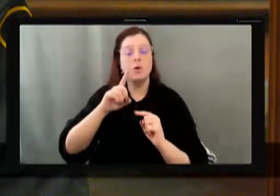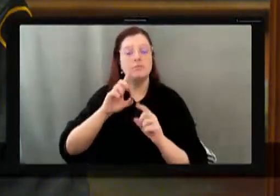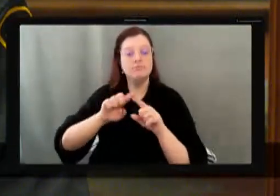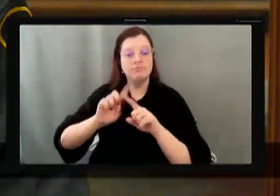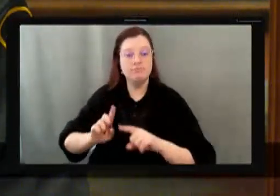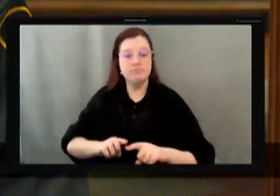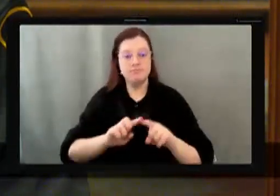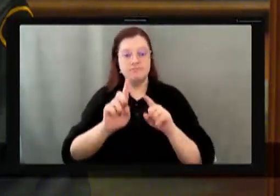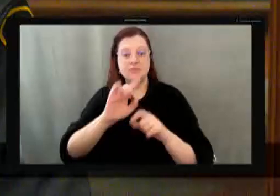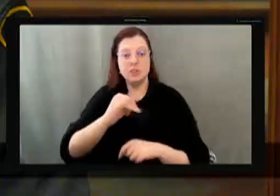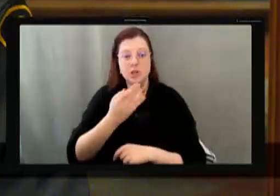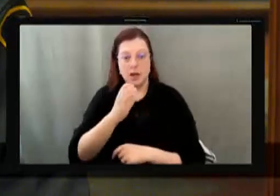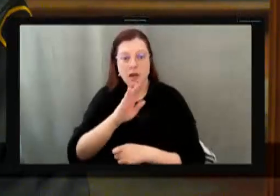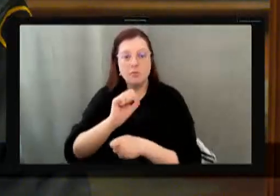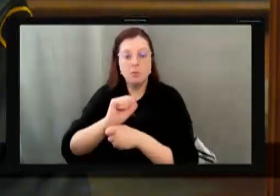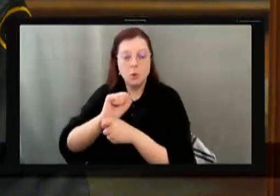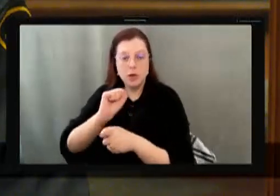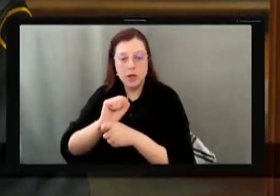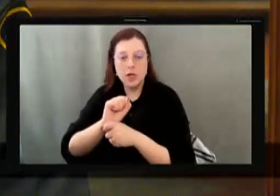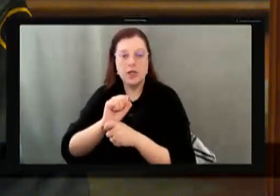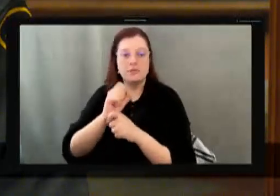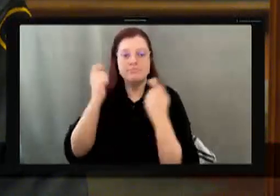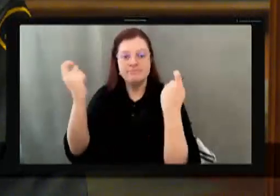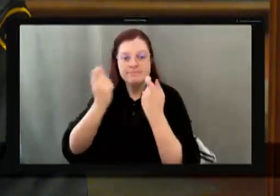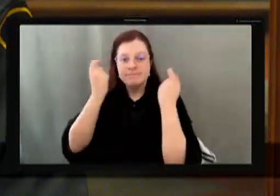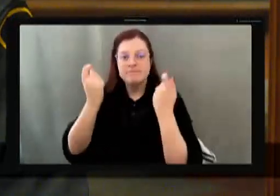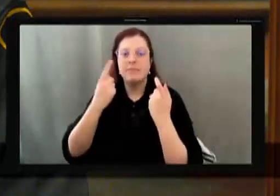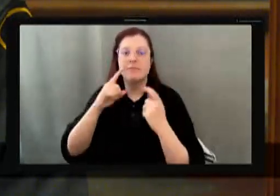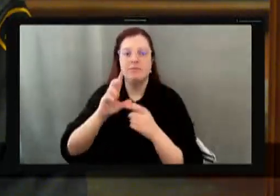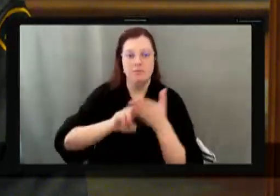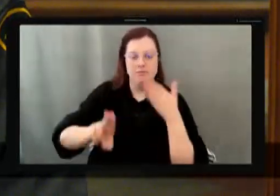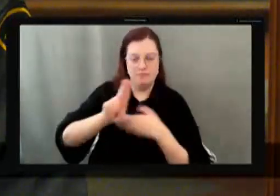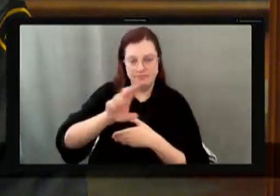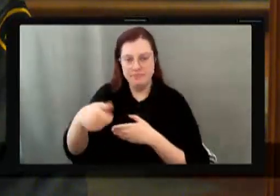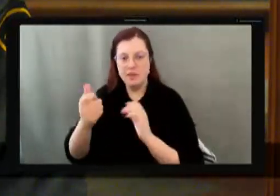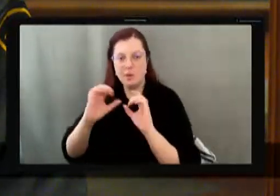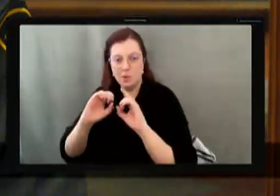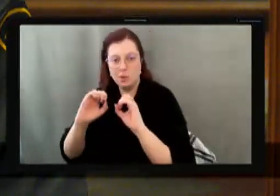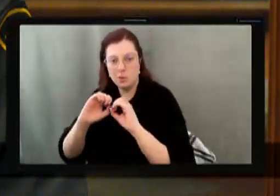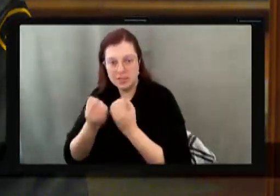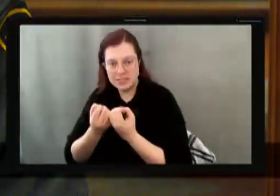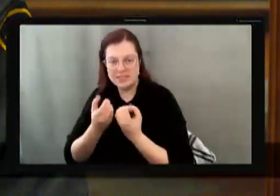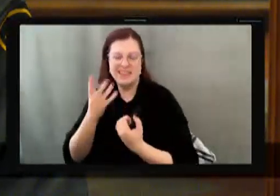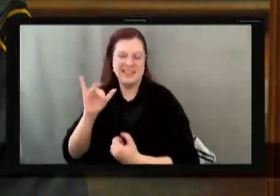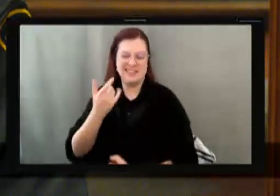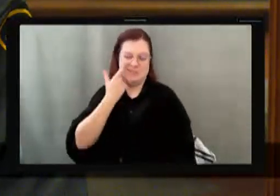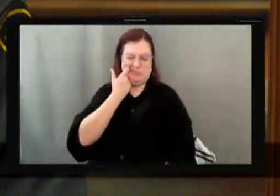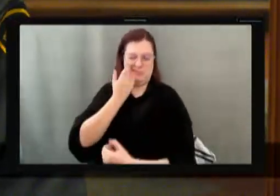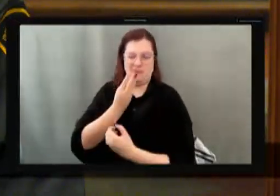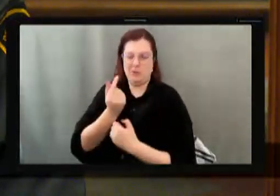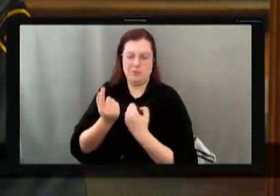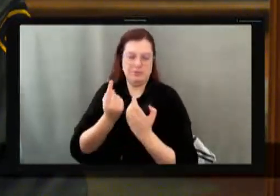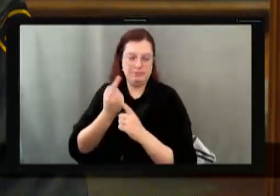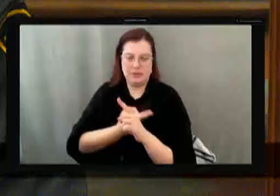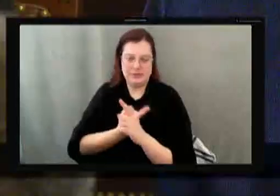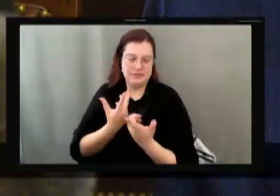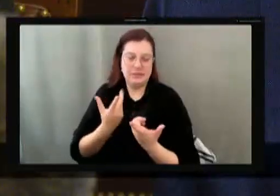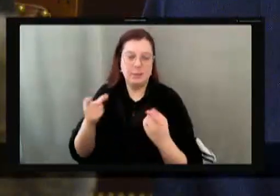other organizations. So those are just some of the few things we've done in the past few months. Great. All